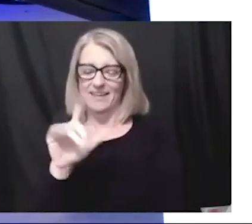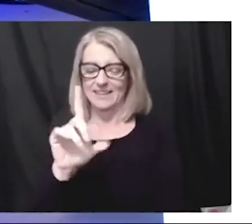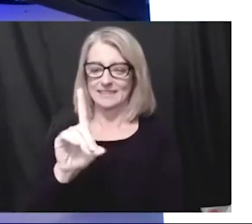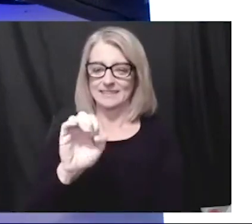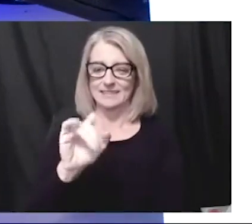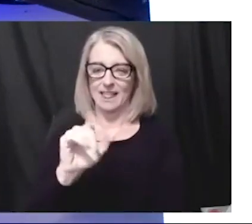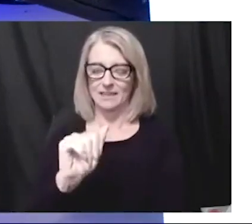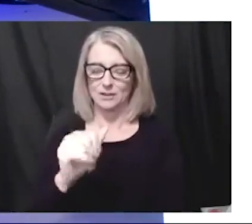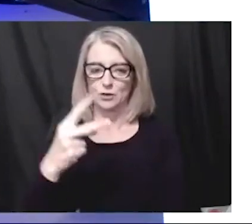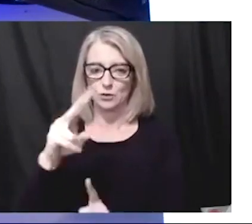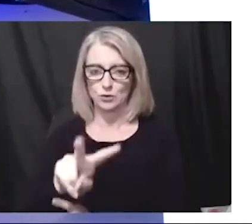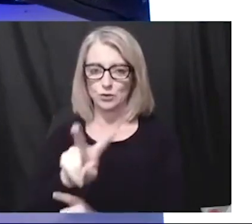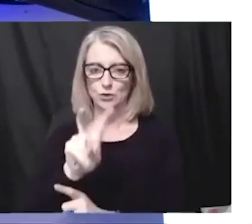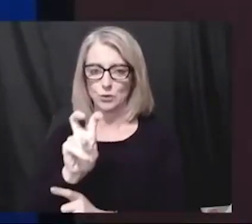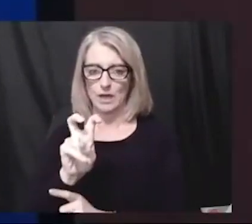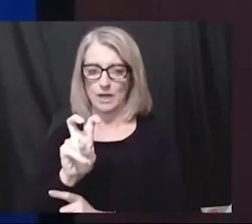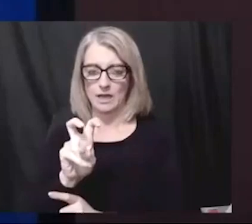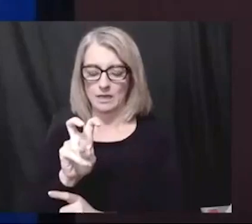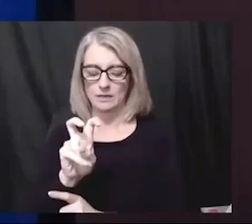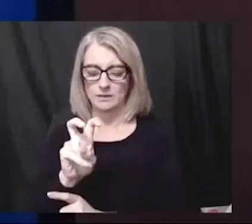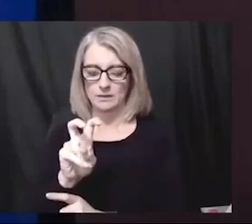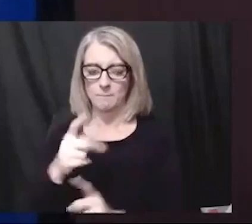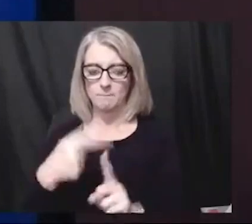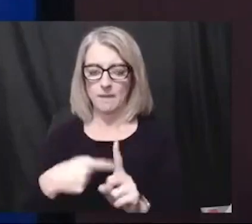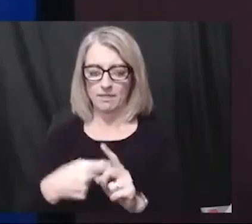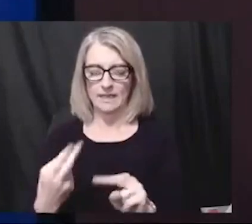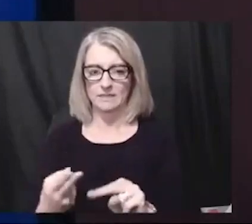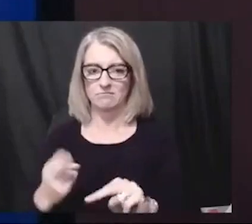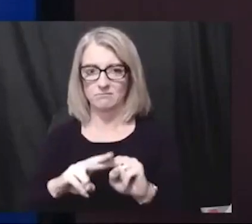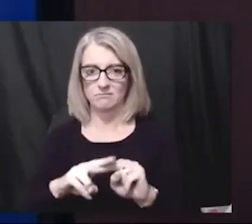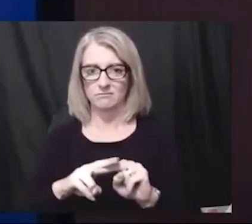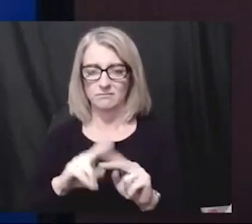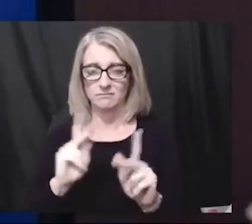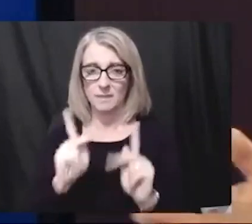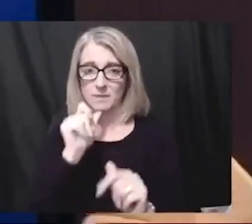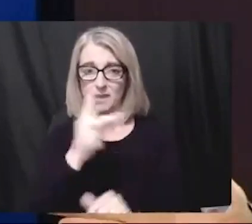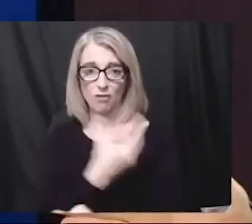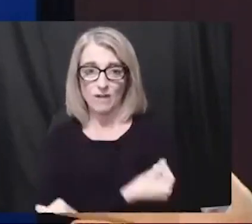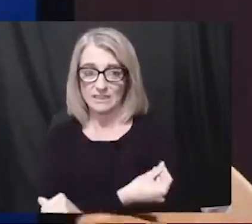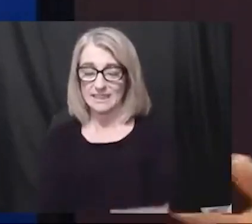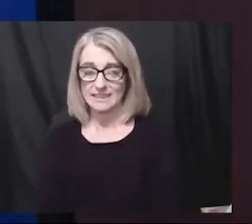the choice to not vaccinate is a simple choice someone may make.